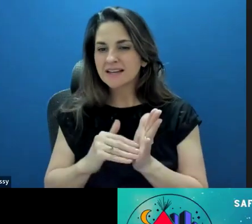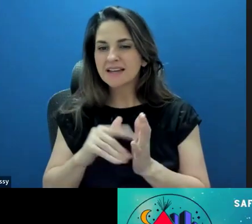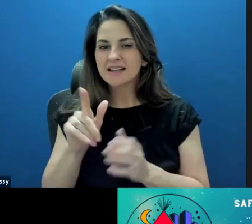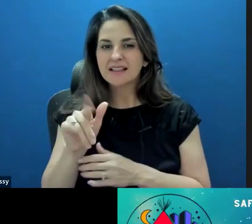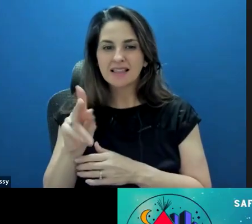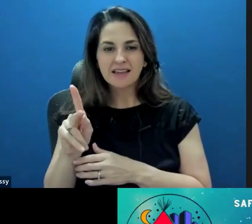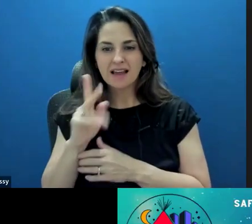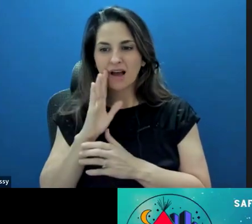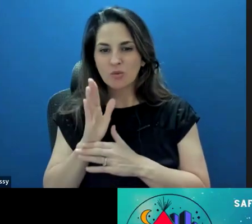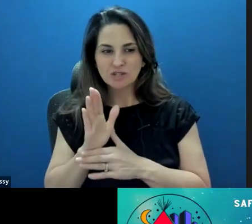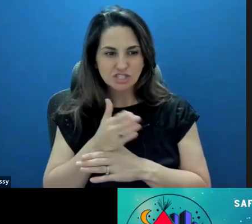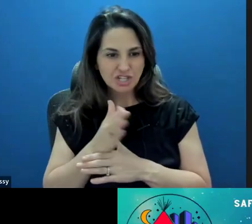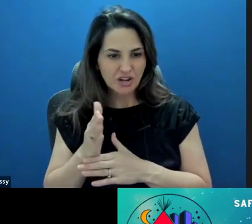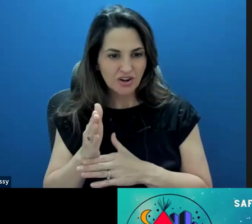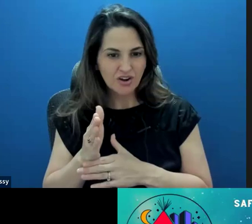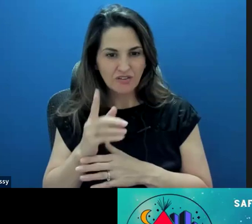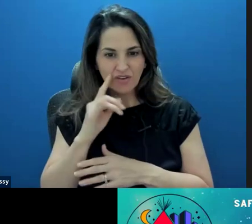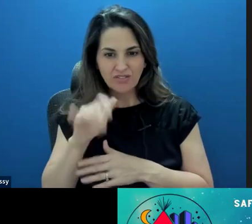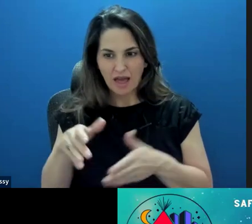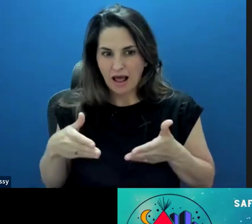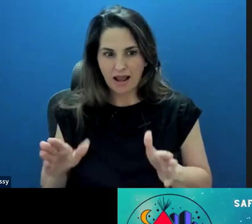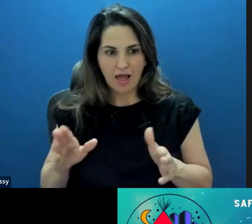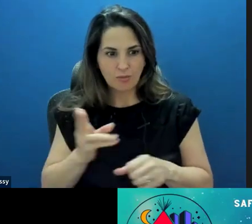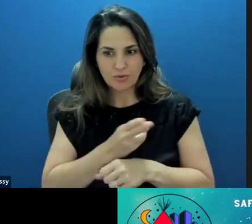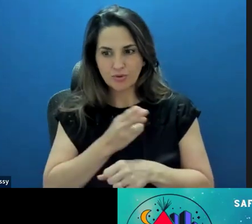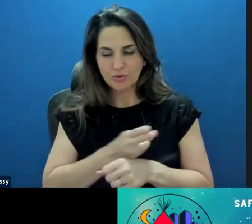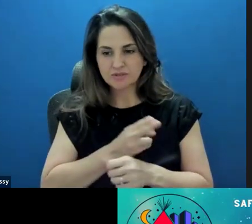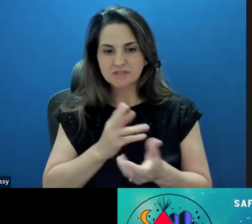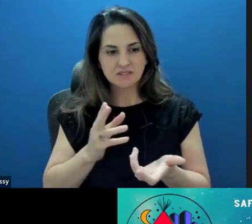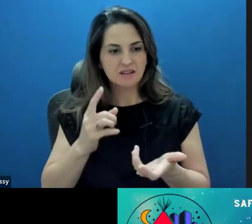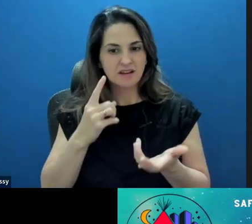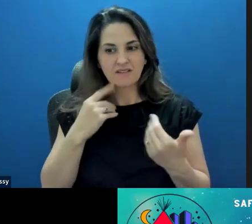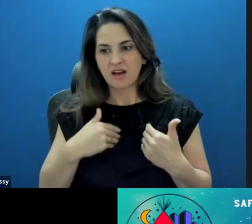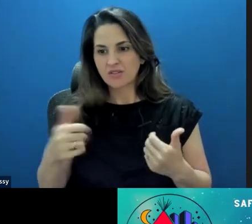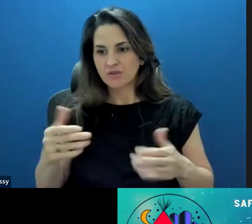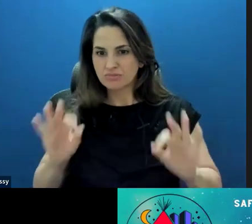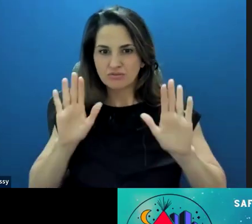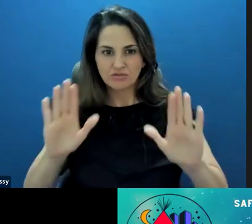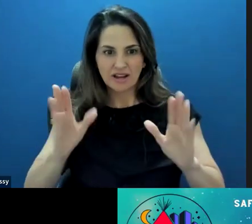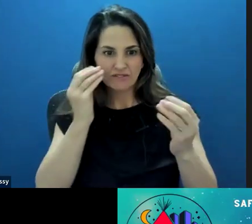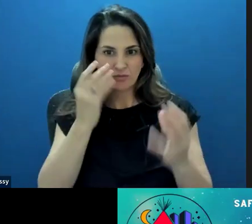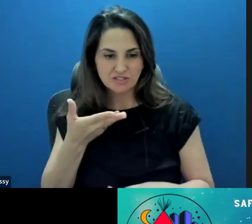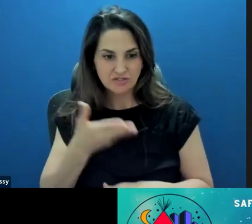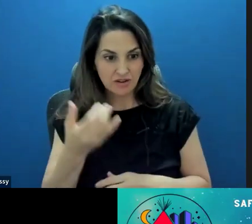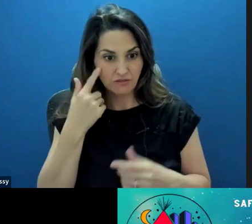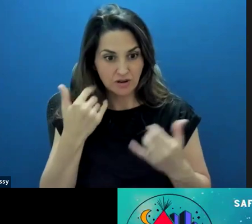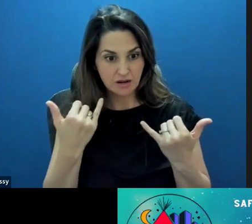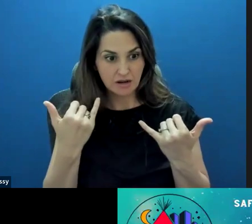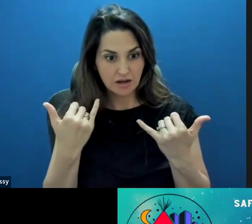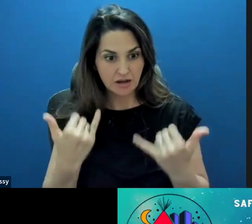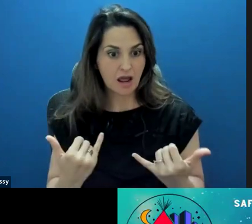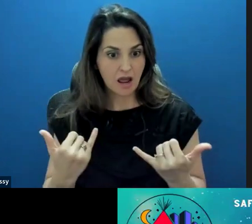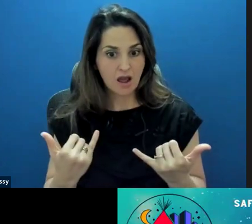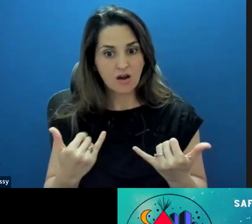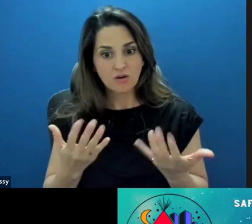link to the allowable use document as well, because I think there's some really great information in there. But at this point, we